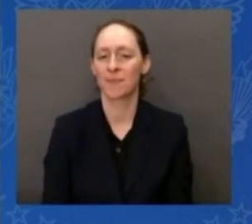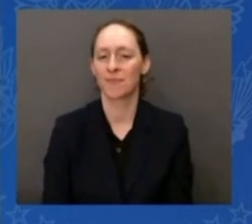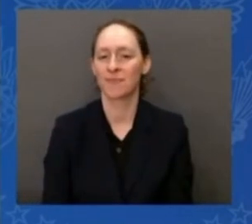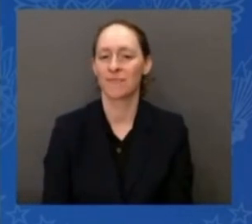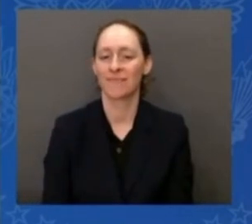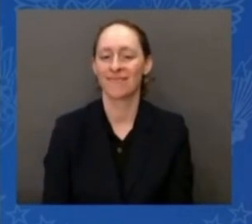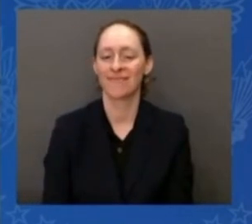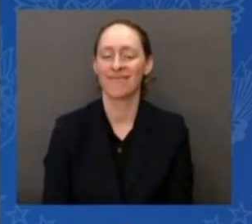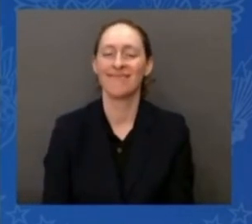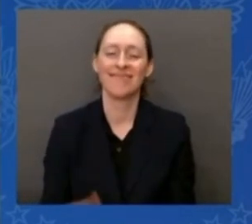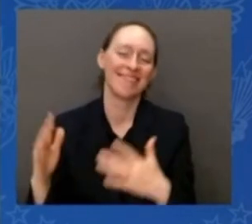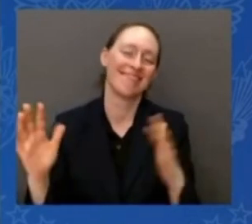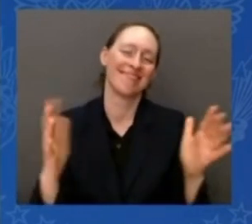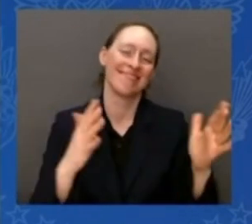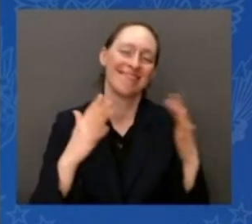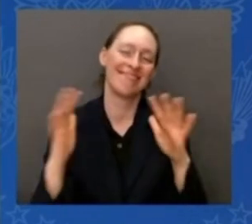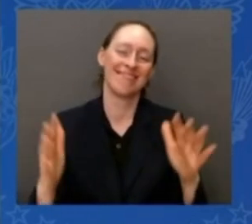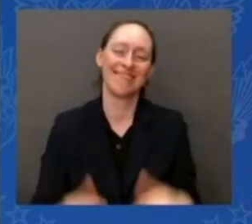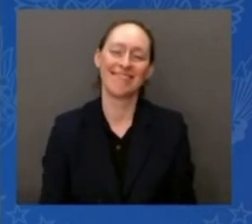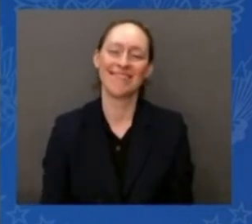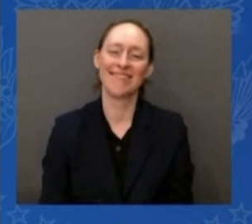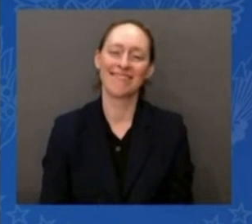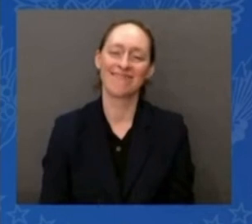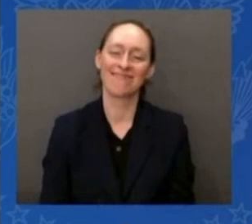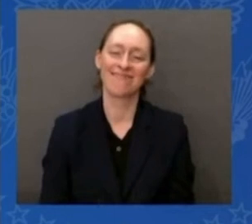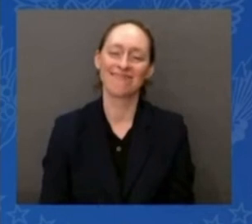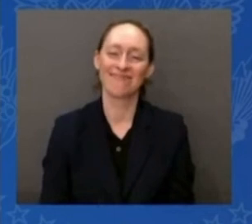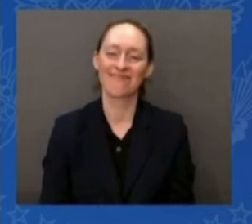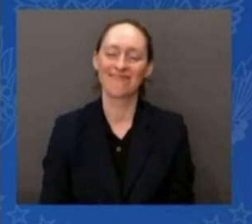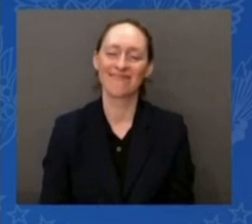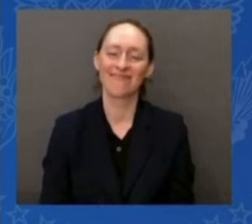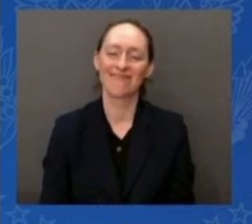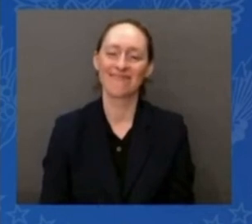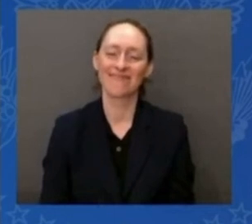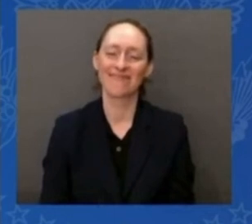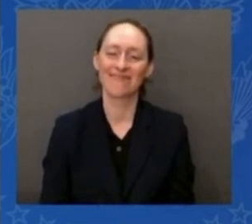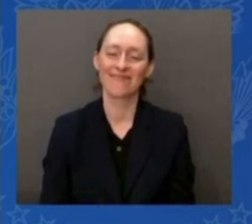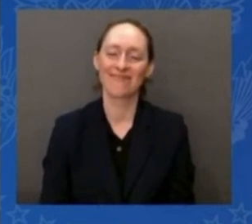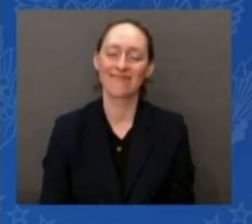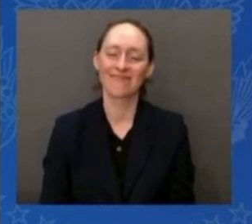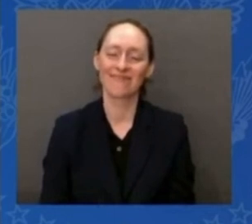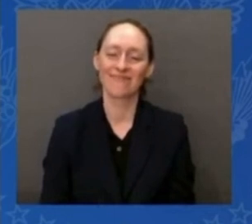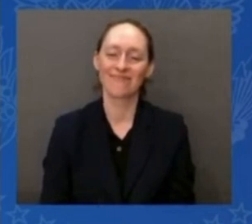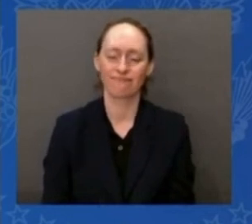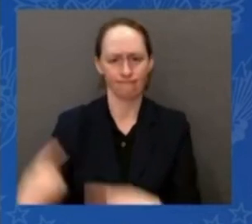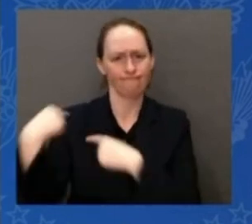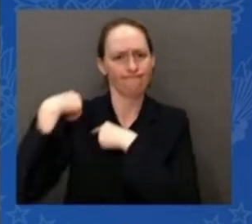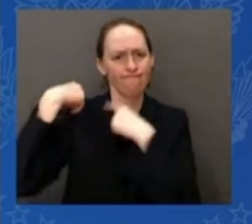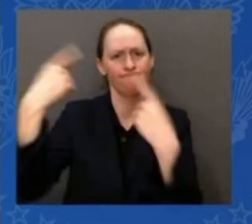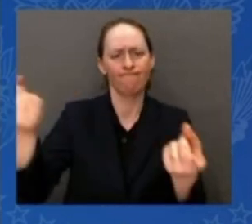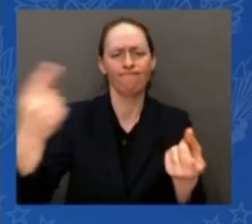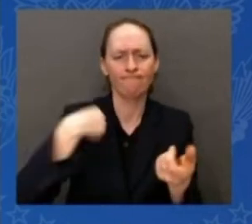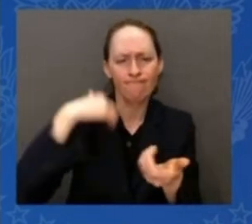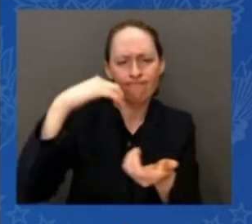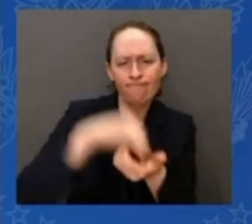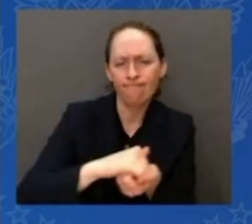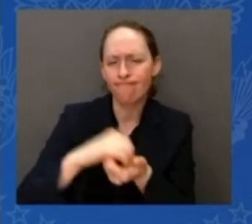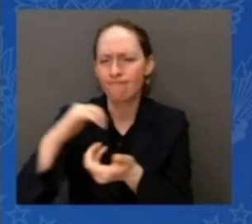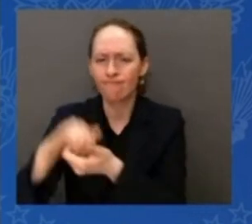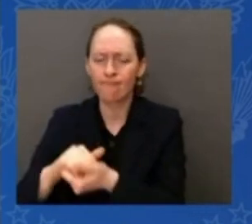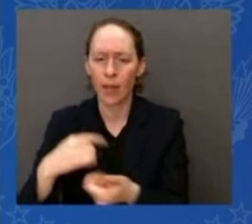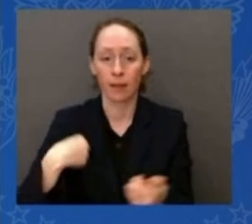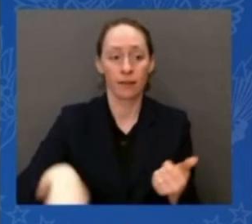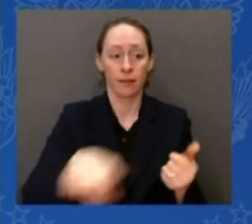I've also been able to work in close partnership with the people who are the Department of Labor. To my team who's here and across the